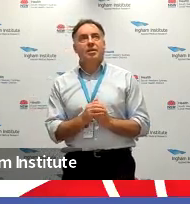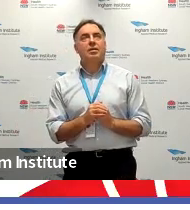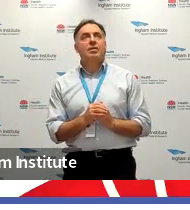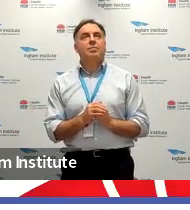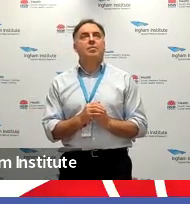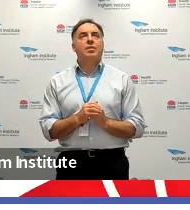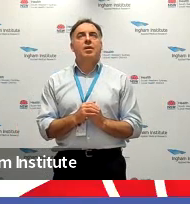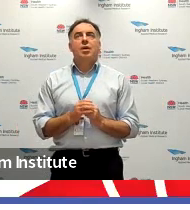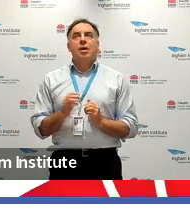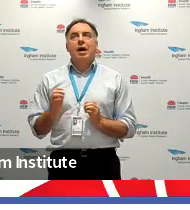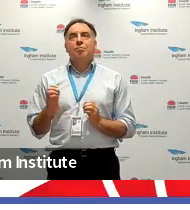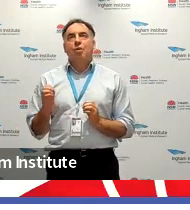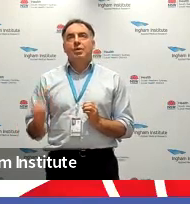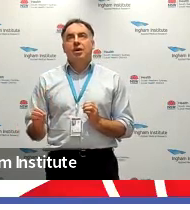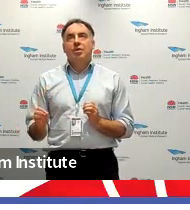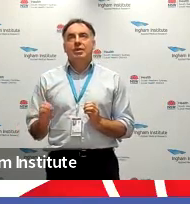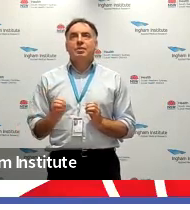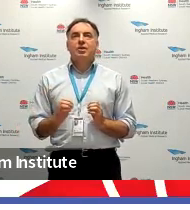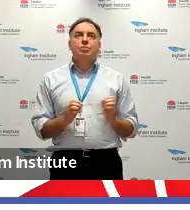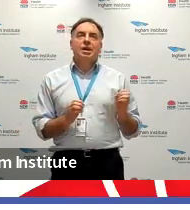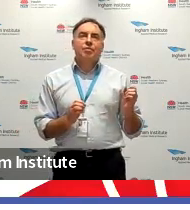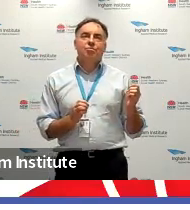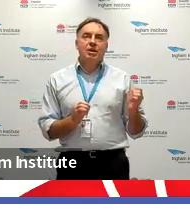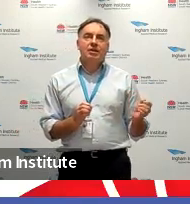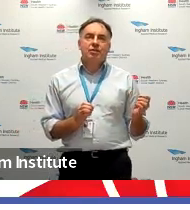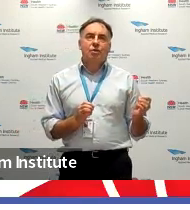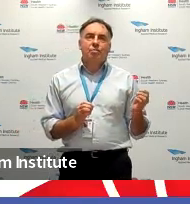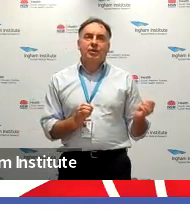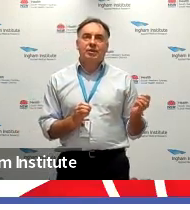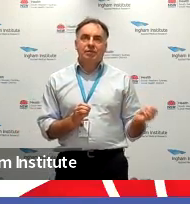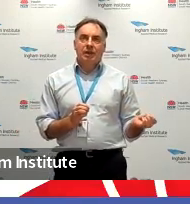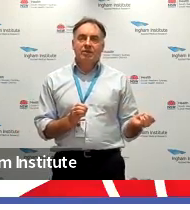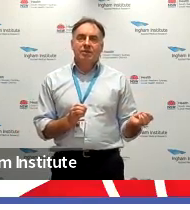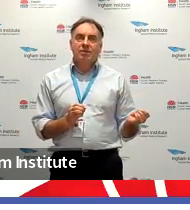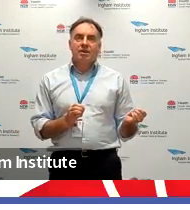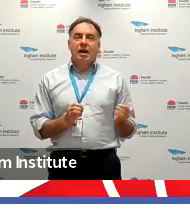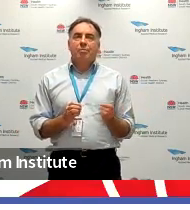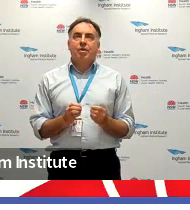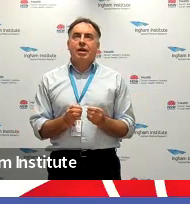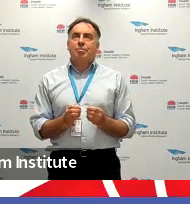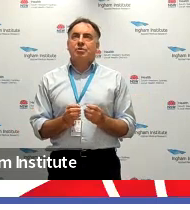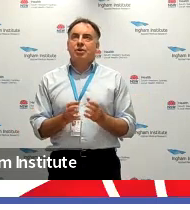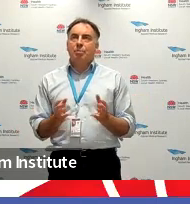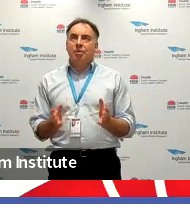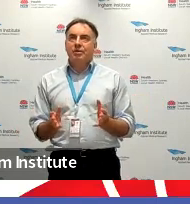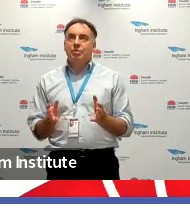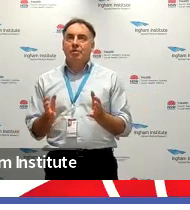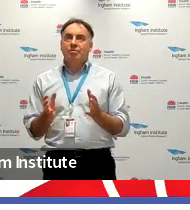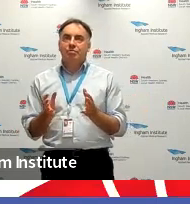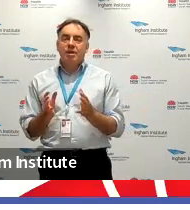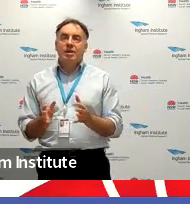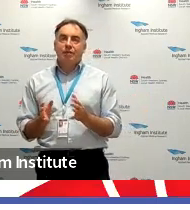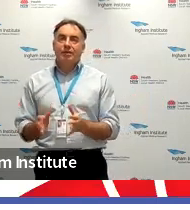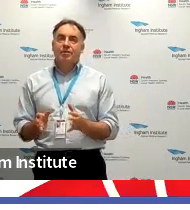slide. And what we know is because we have a really strong predictive test and we're able to couple it to